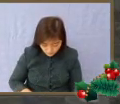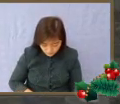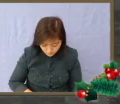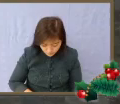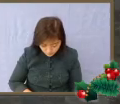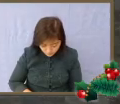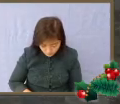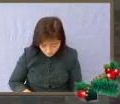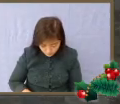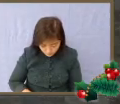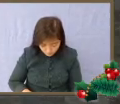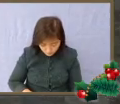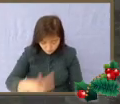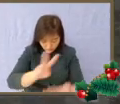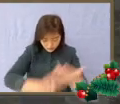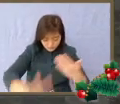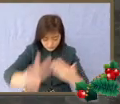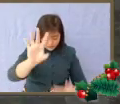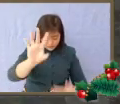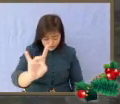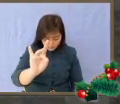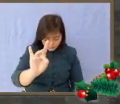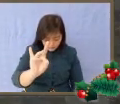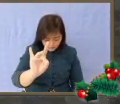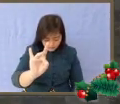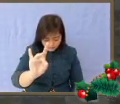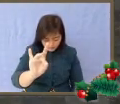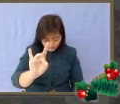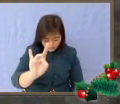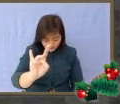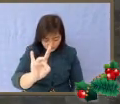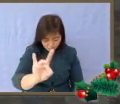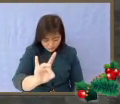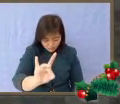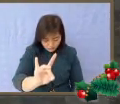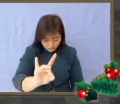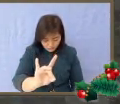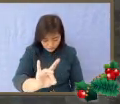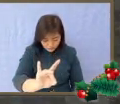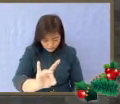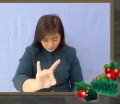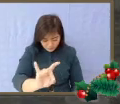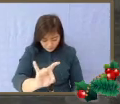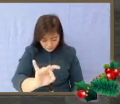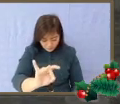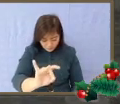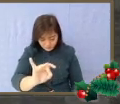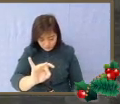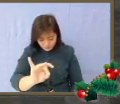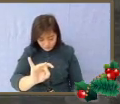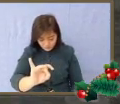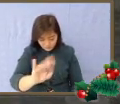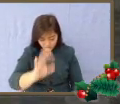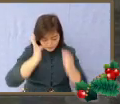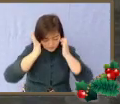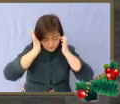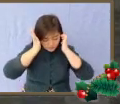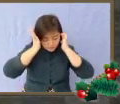consolation." Verse 8, take note. "For we would not, brethren, have you ignorant of